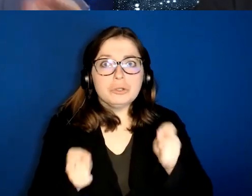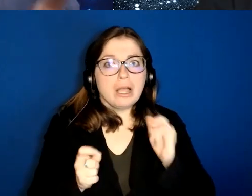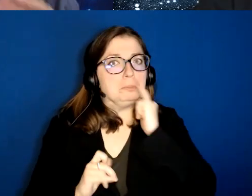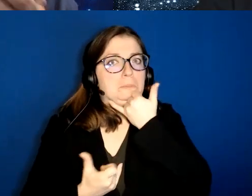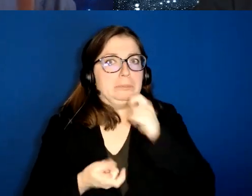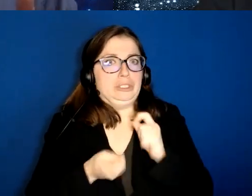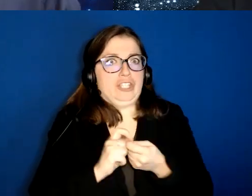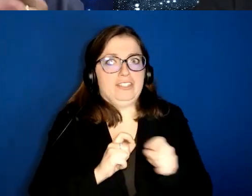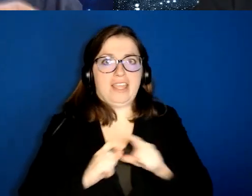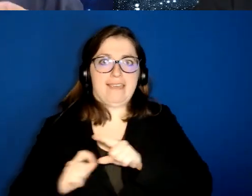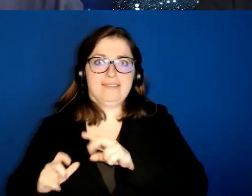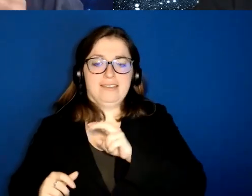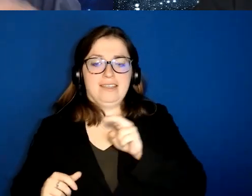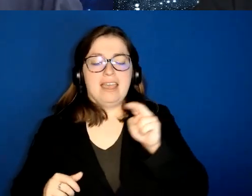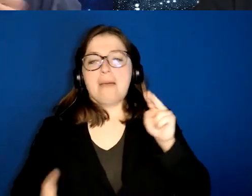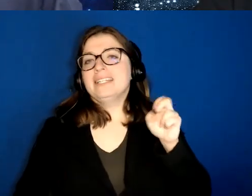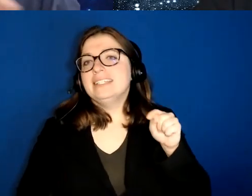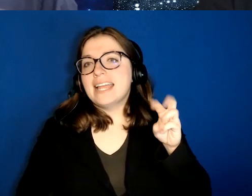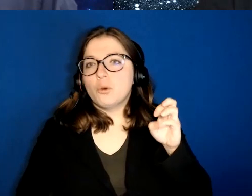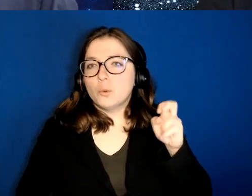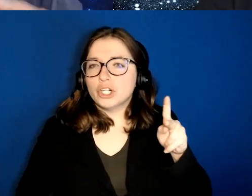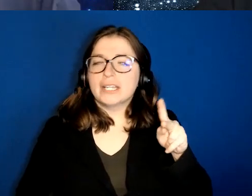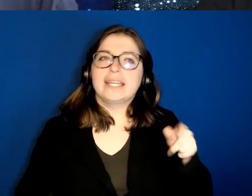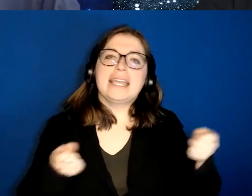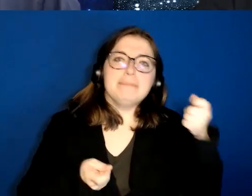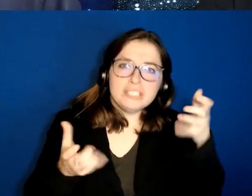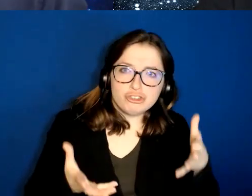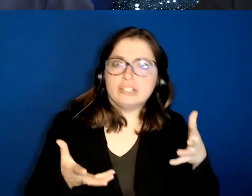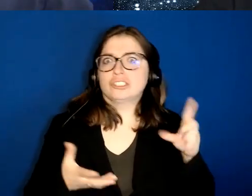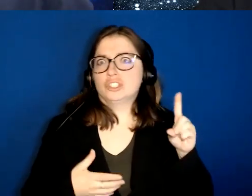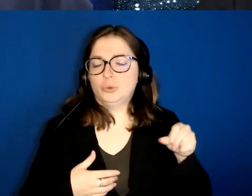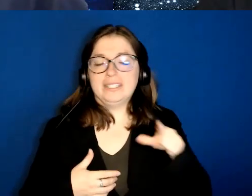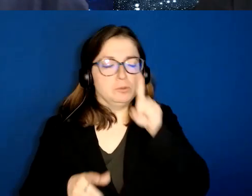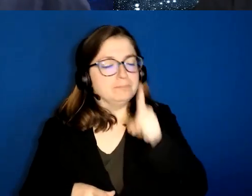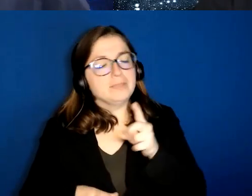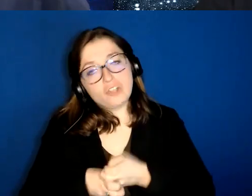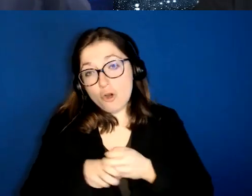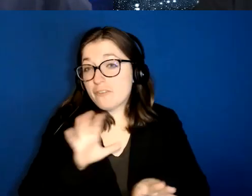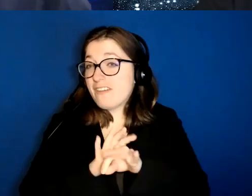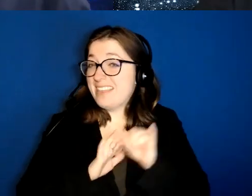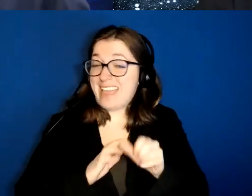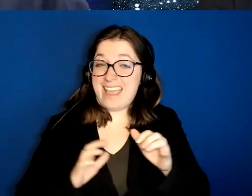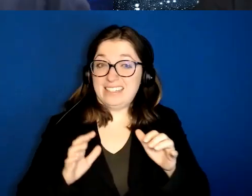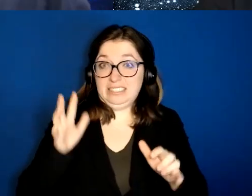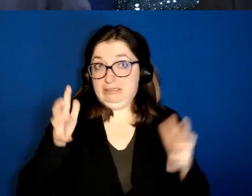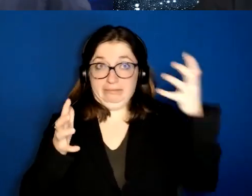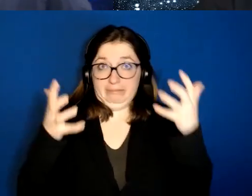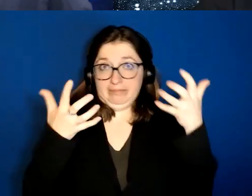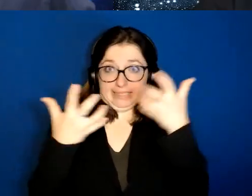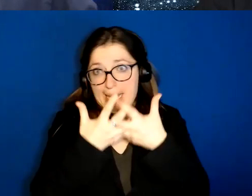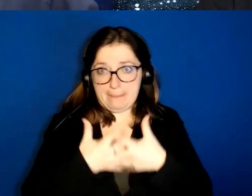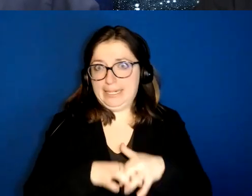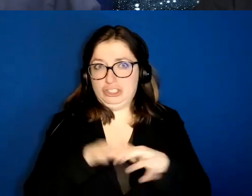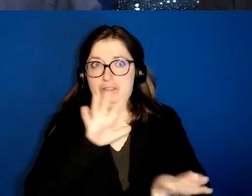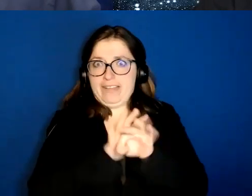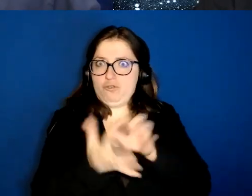and users do. It's really tricky to find that combination. Yeah, you know, I think this is what I spend most of my time doing